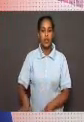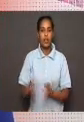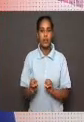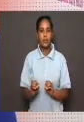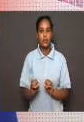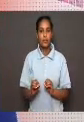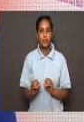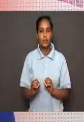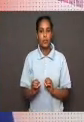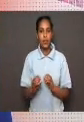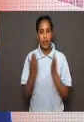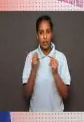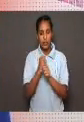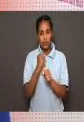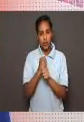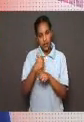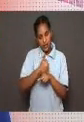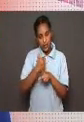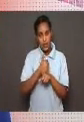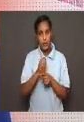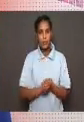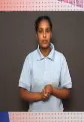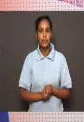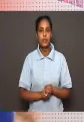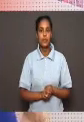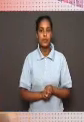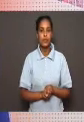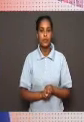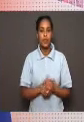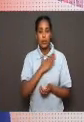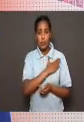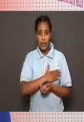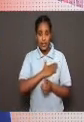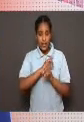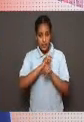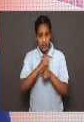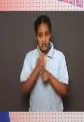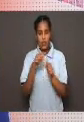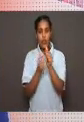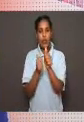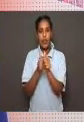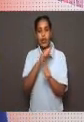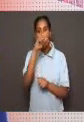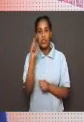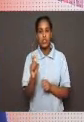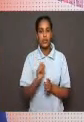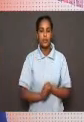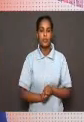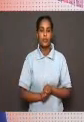Students, let us do an activity. Please answer the following